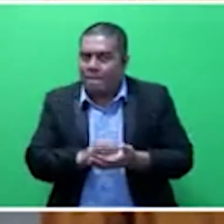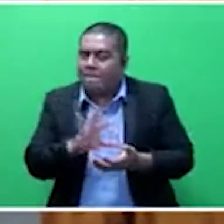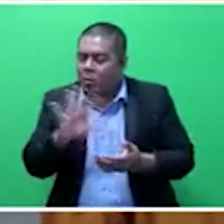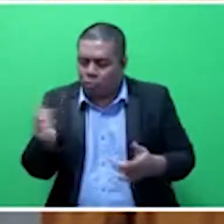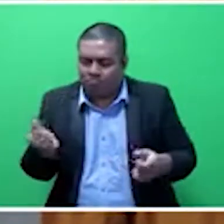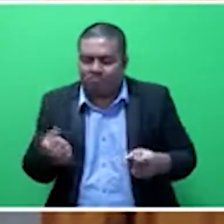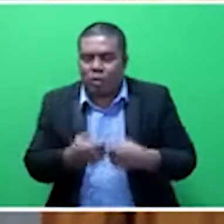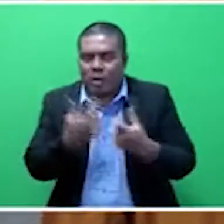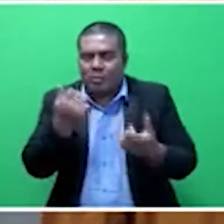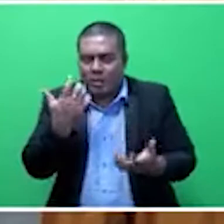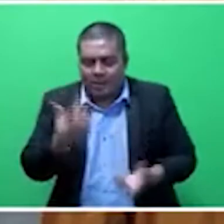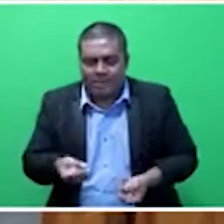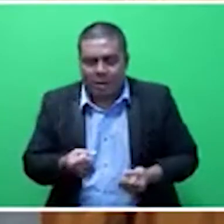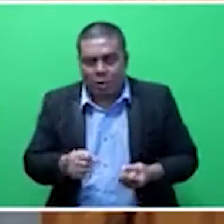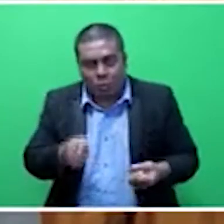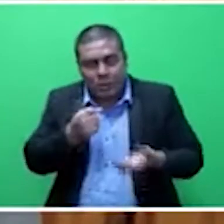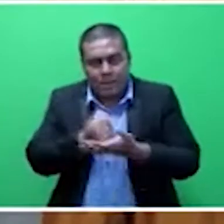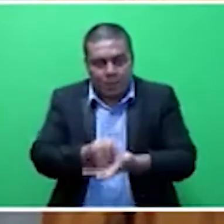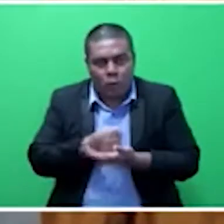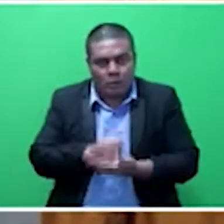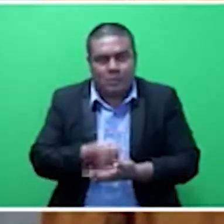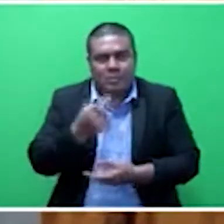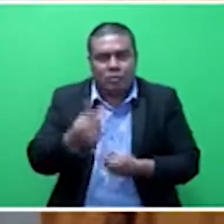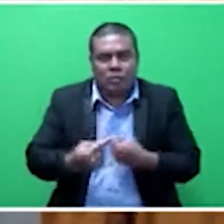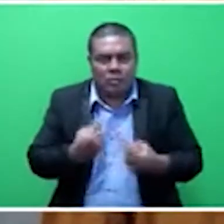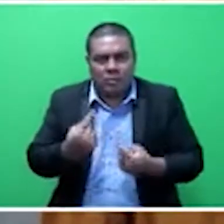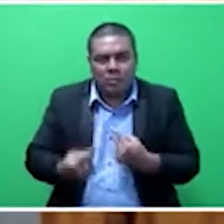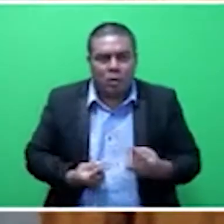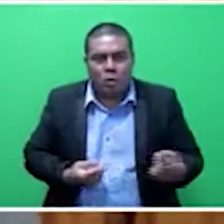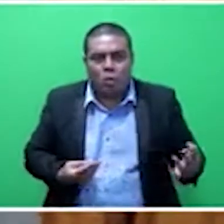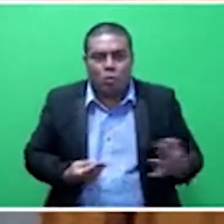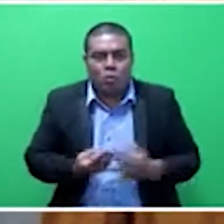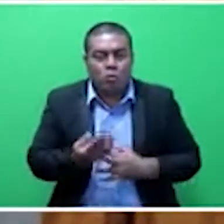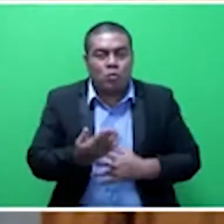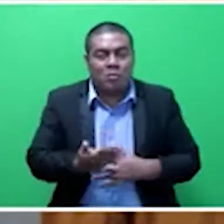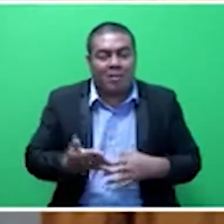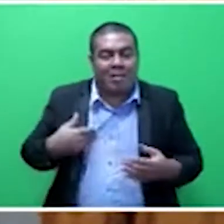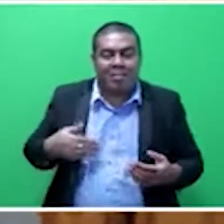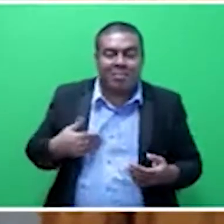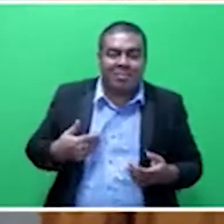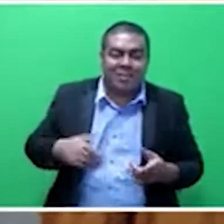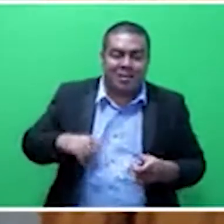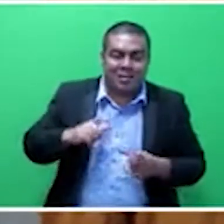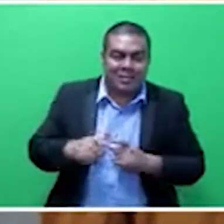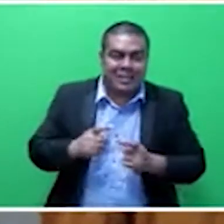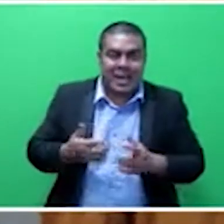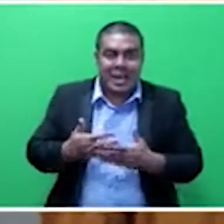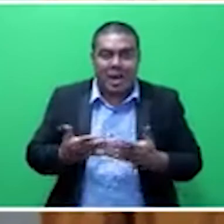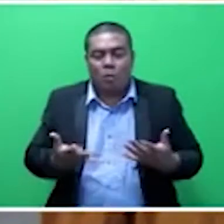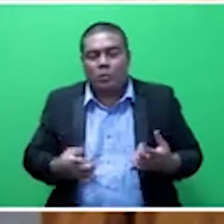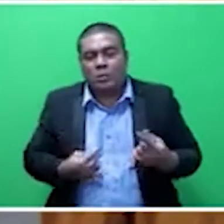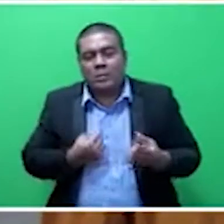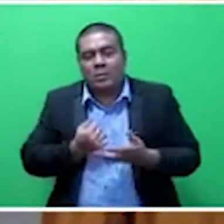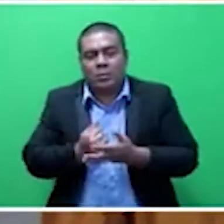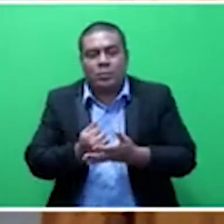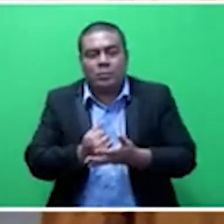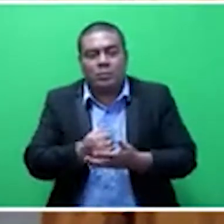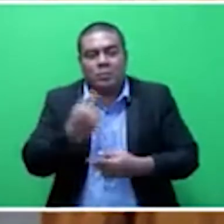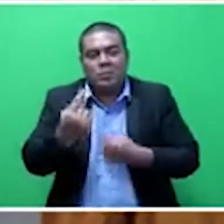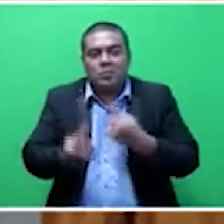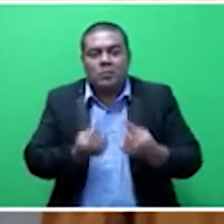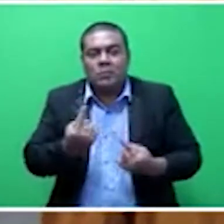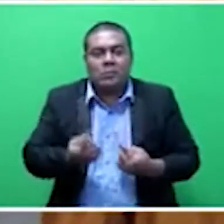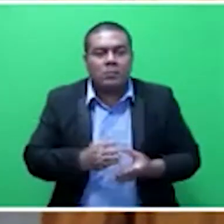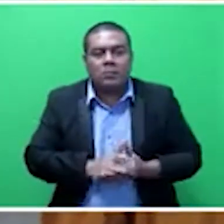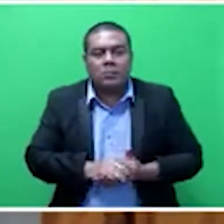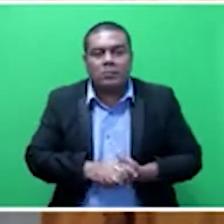we supported each other. We supported each other through the health crisis, and now it's time to support each other through this rebuild